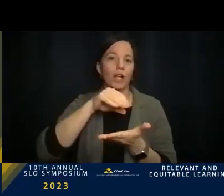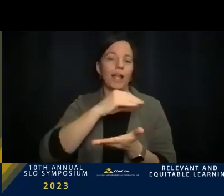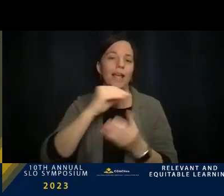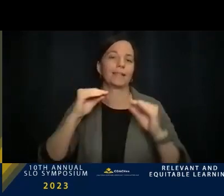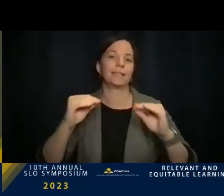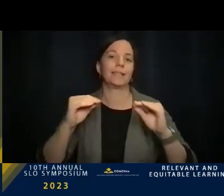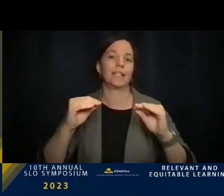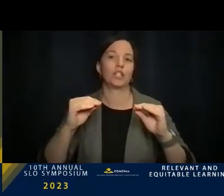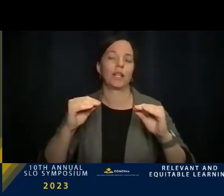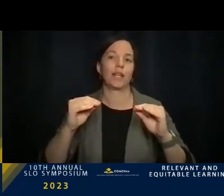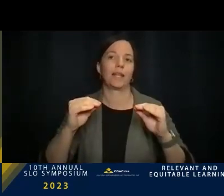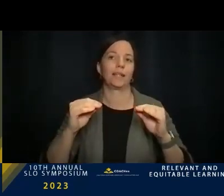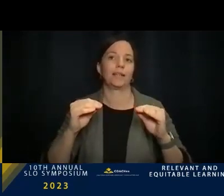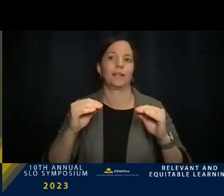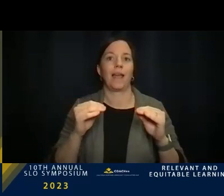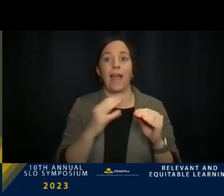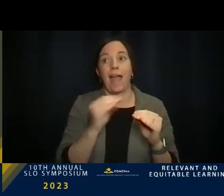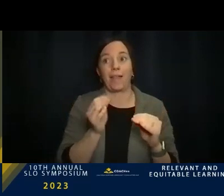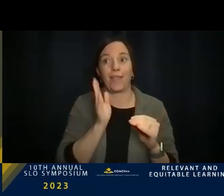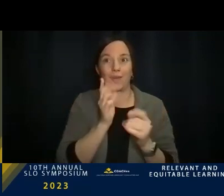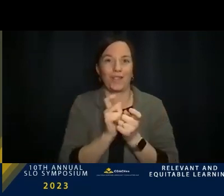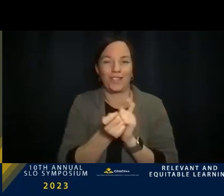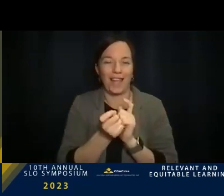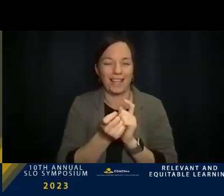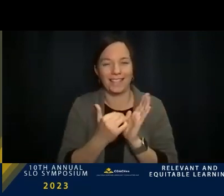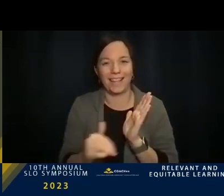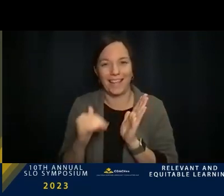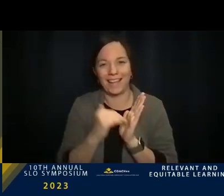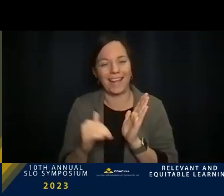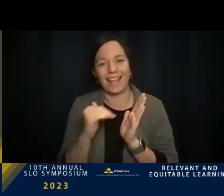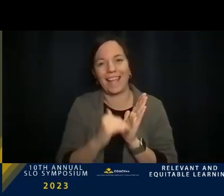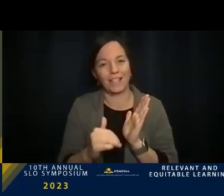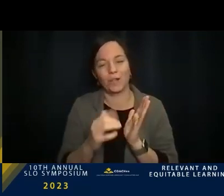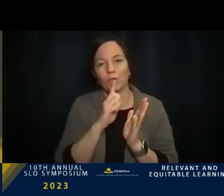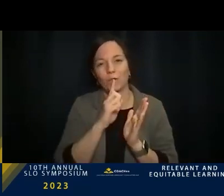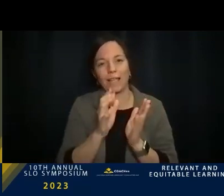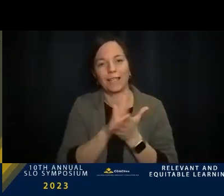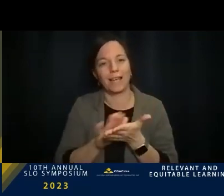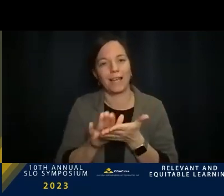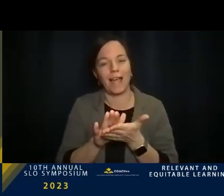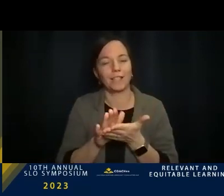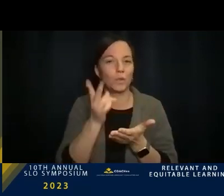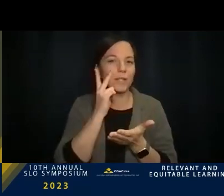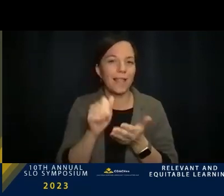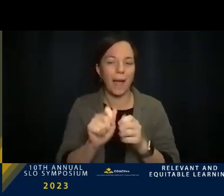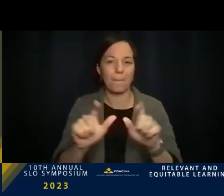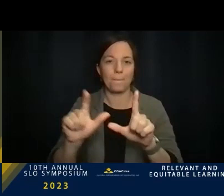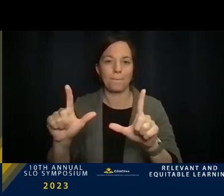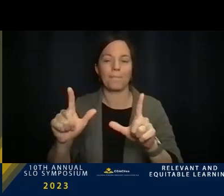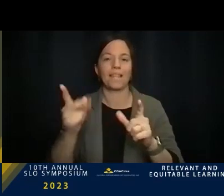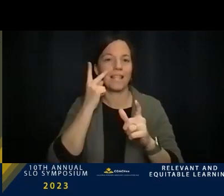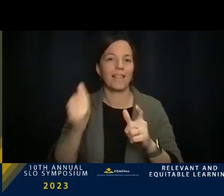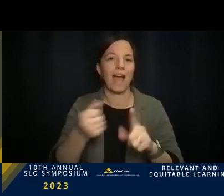issues that are bound to change yet one more time with really huge waves, ripple